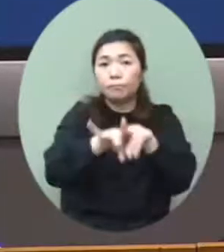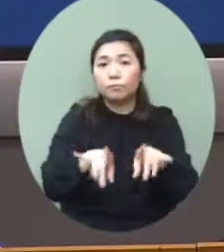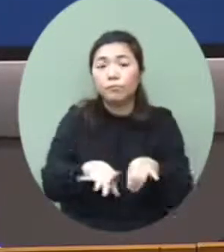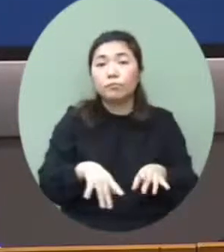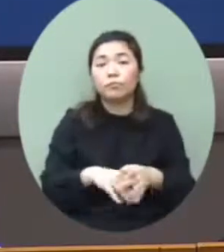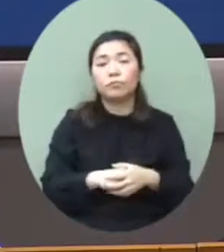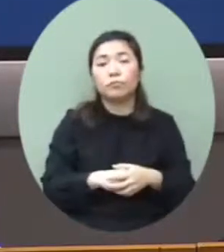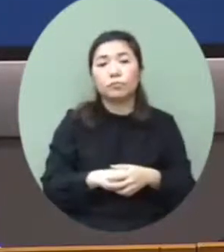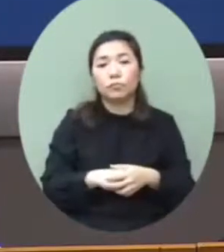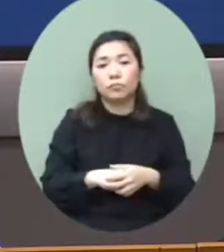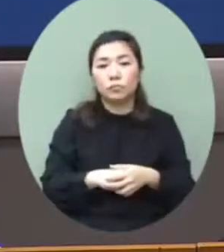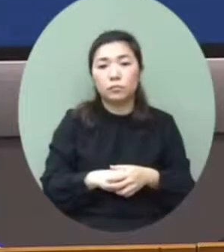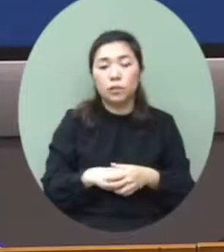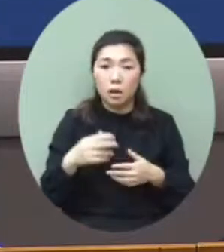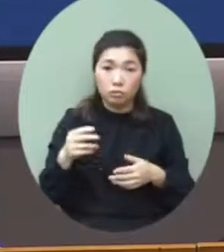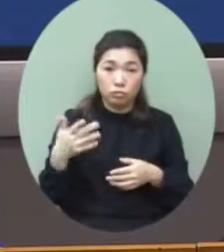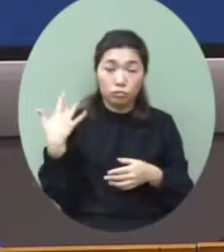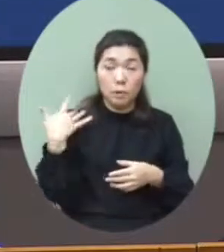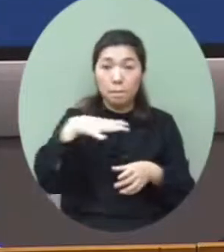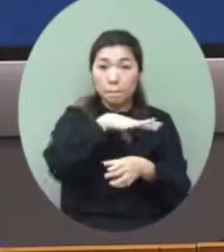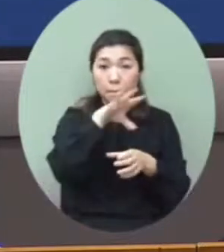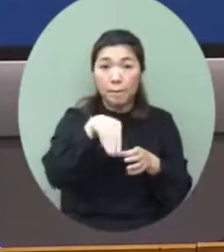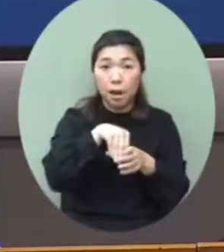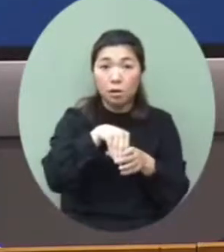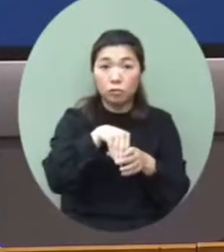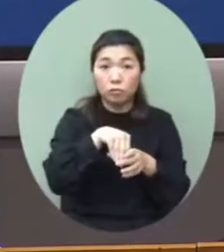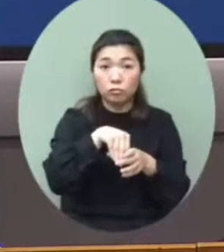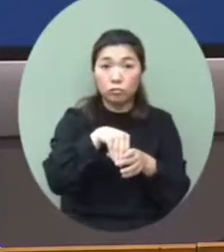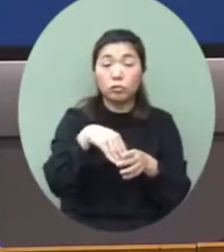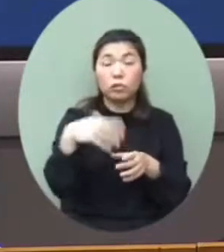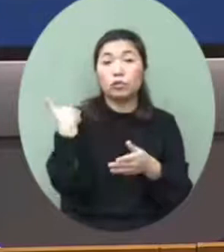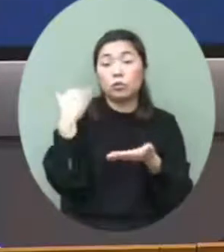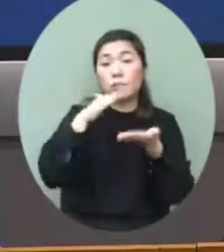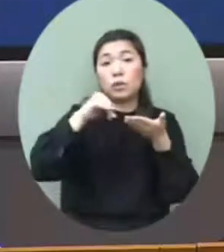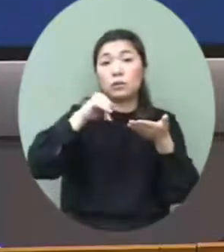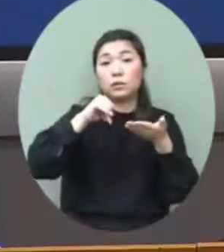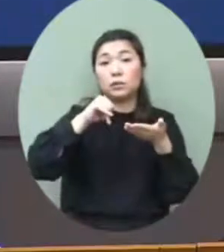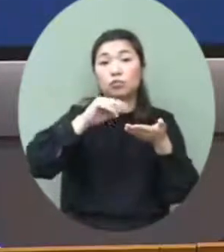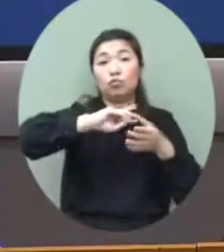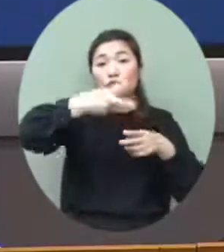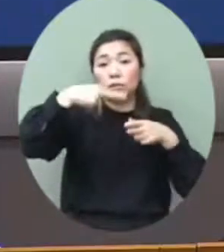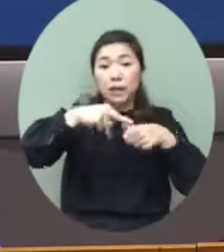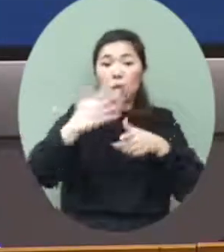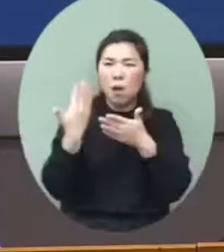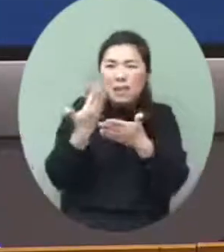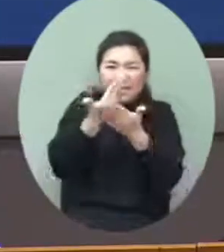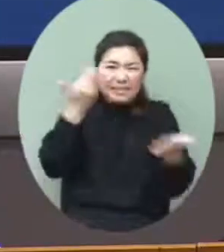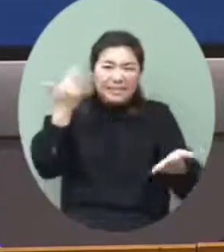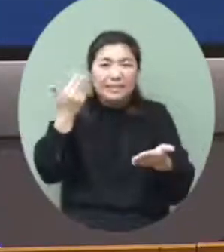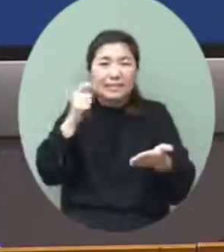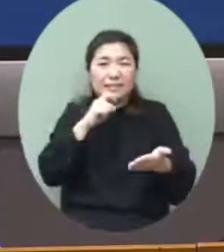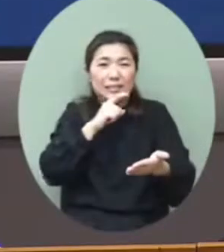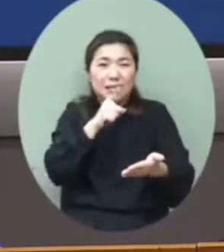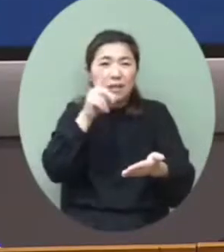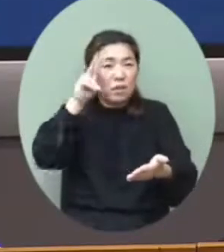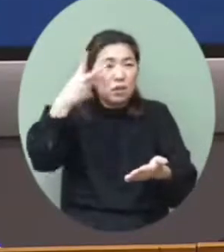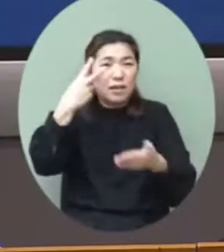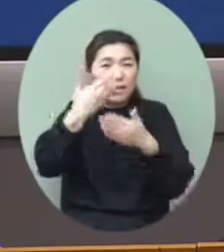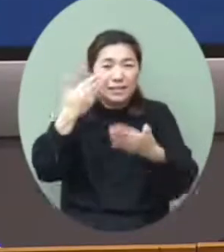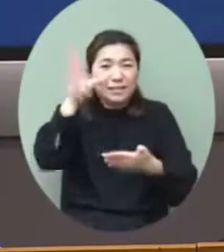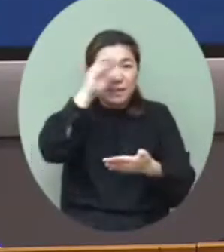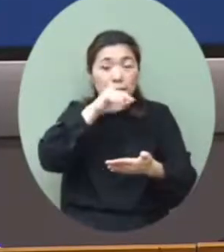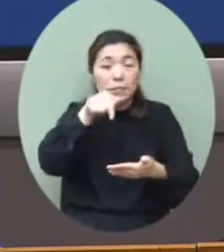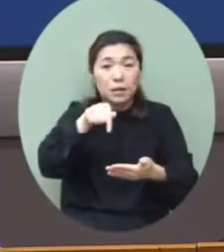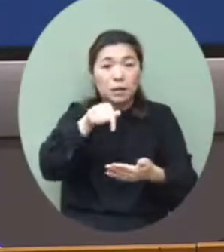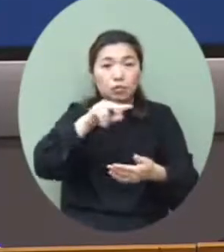over 16,000 anti-epidemic kits, and through the Department of Health, or assigned from